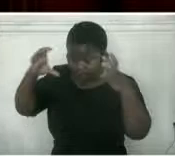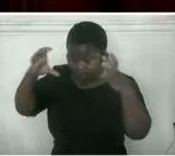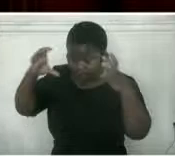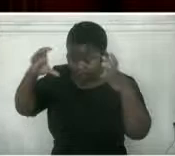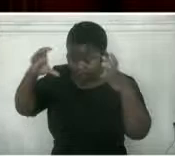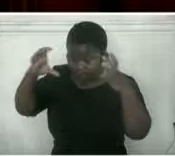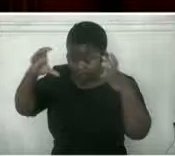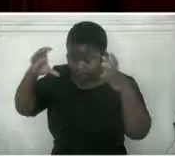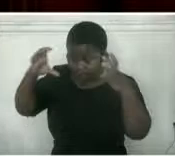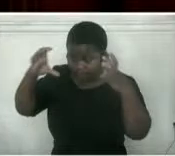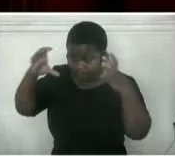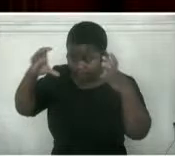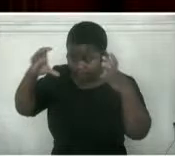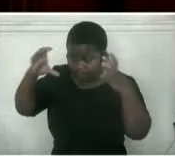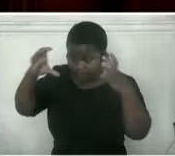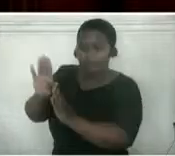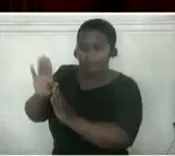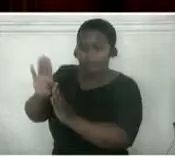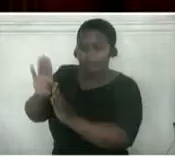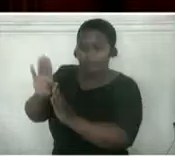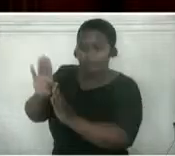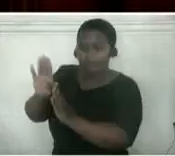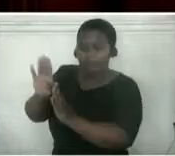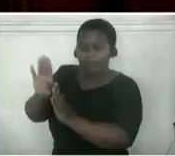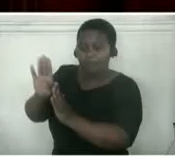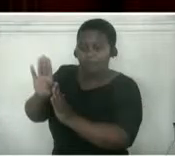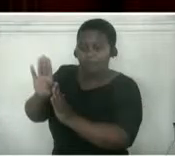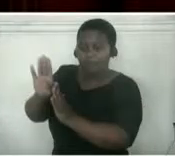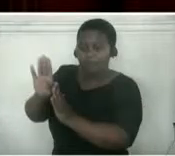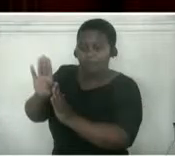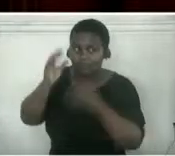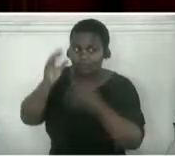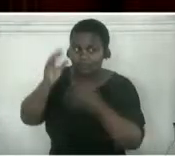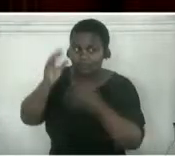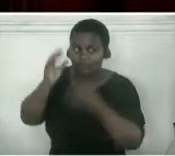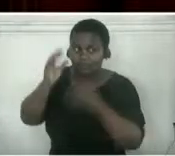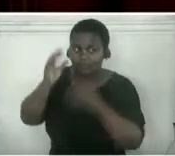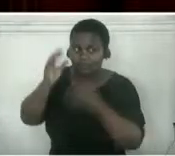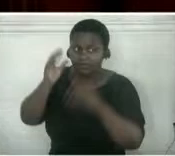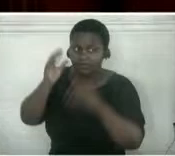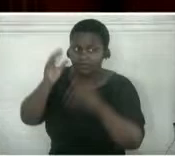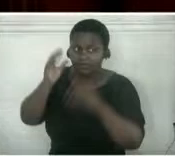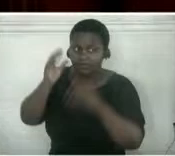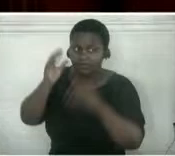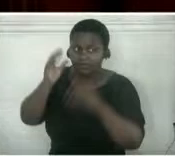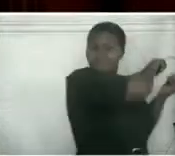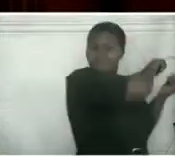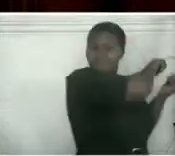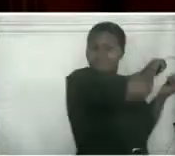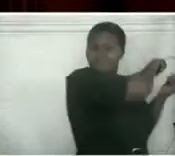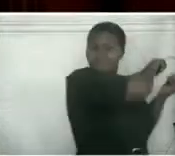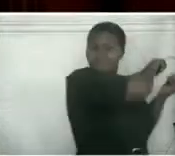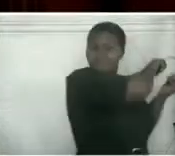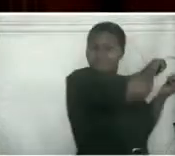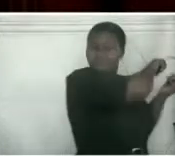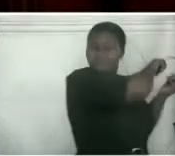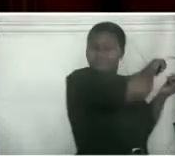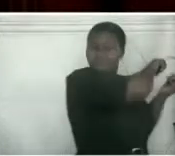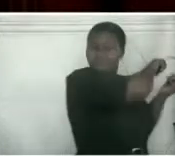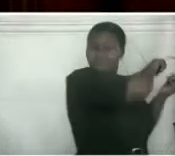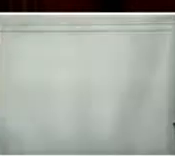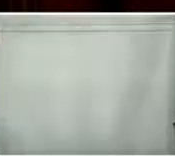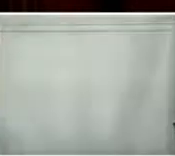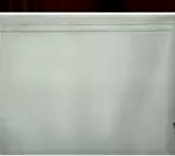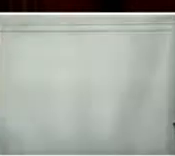province will be improving the clinical governance and compliance system, establishing a properly